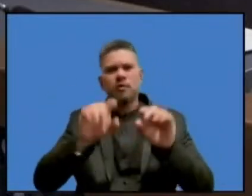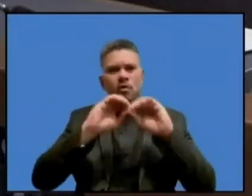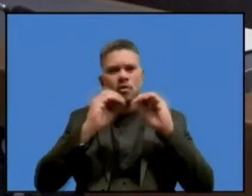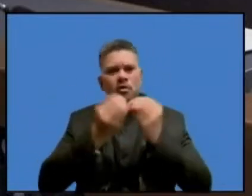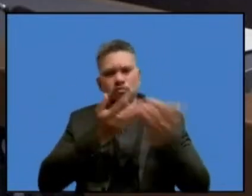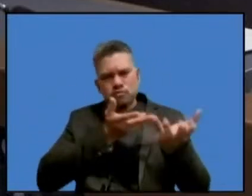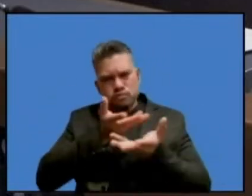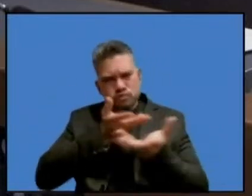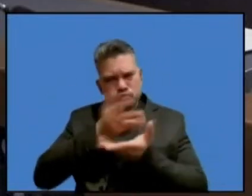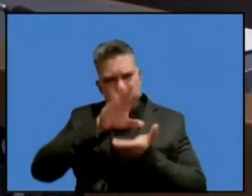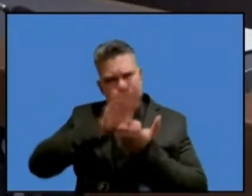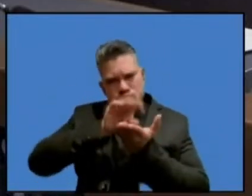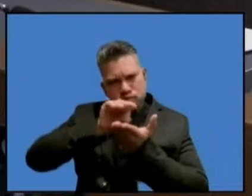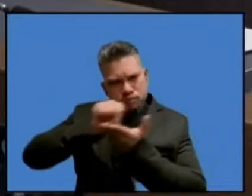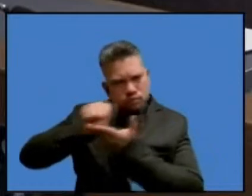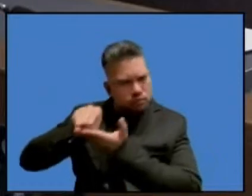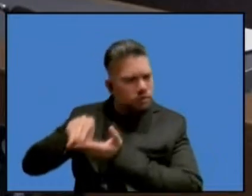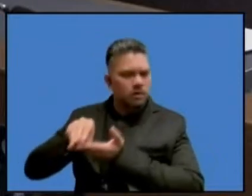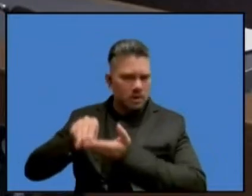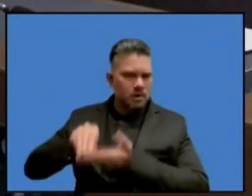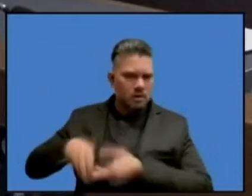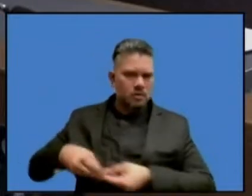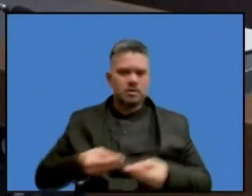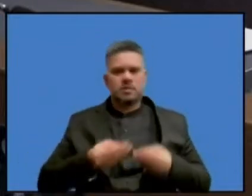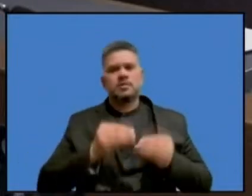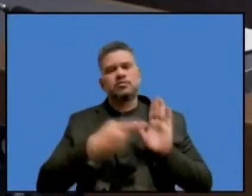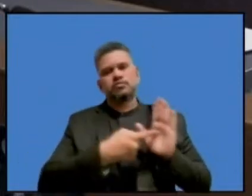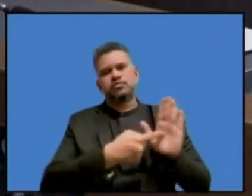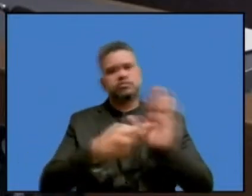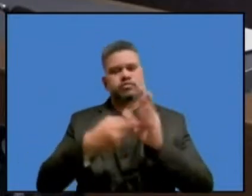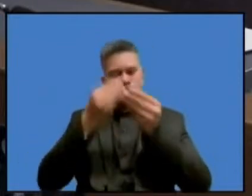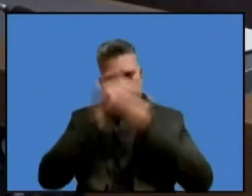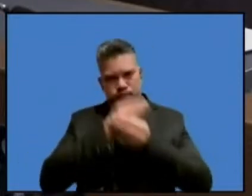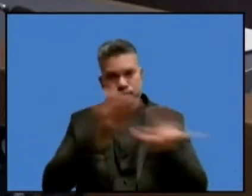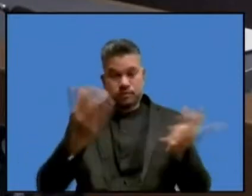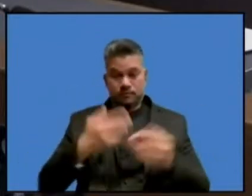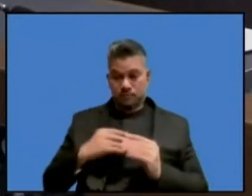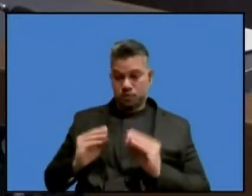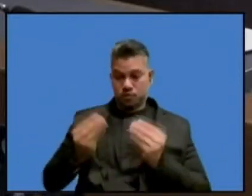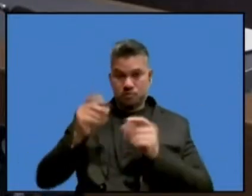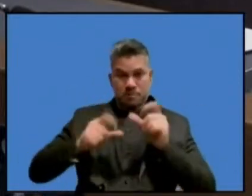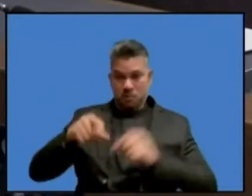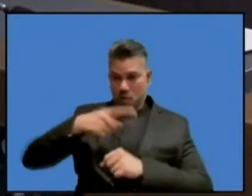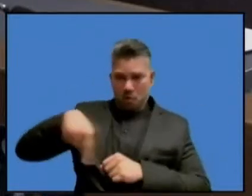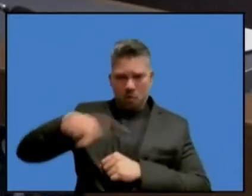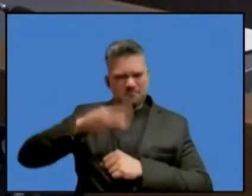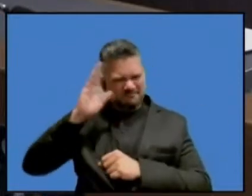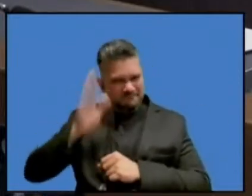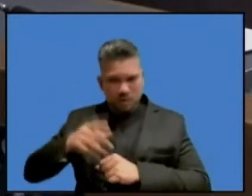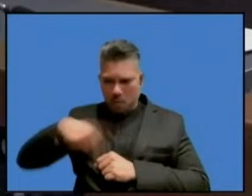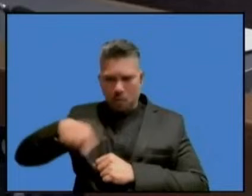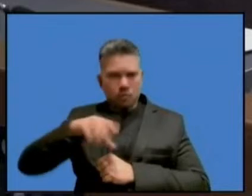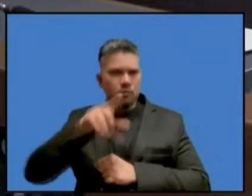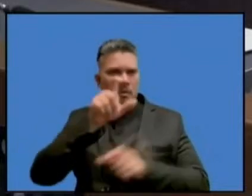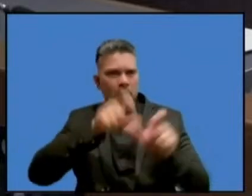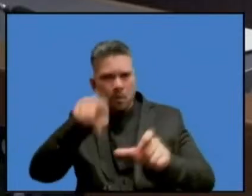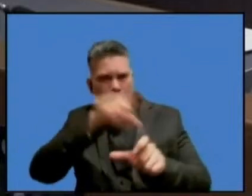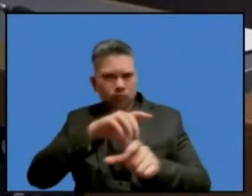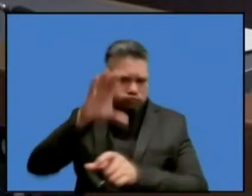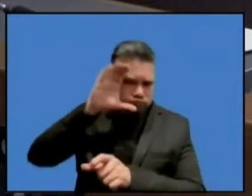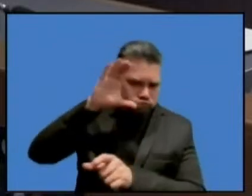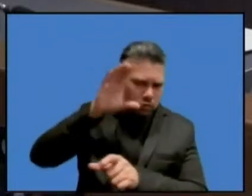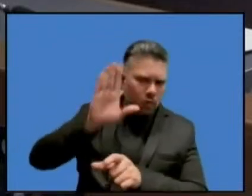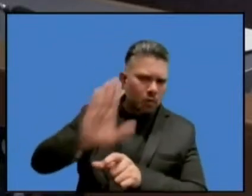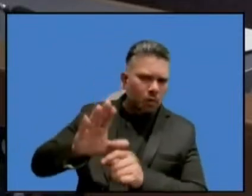amplifying here today. It is vital to ensure that we as young people are heard and included meaningfully in decision-making that will determine